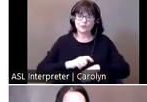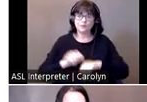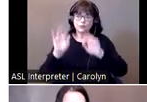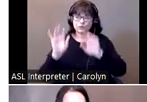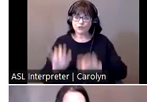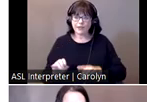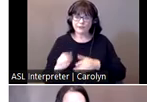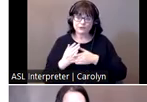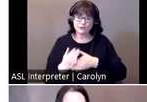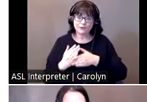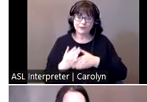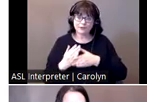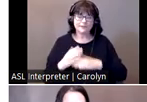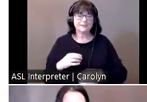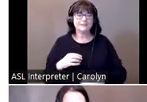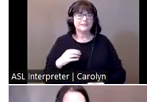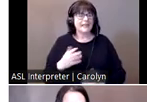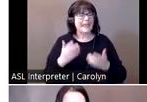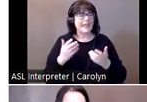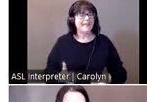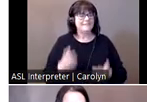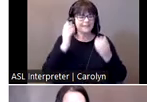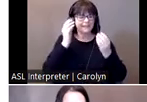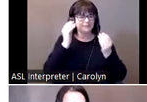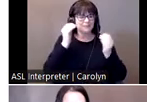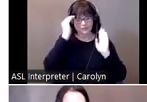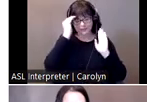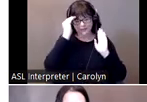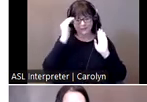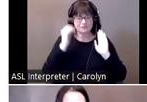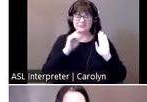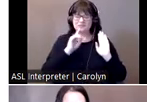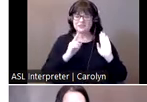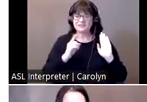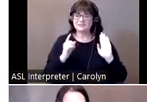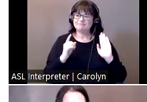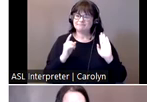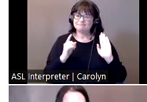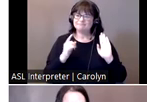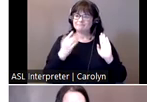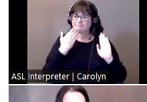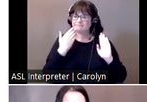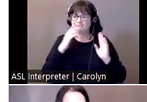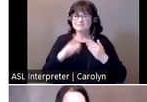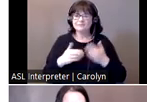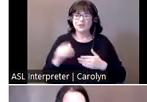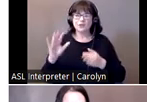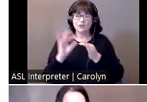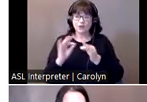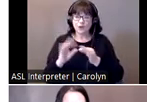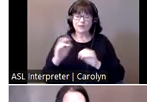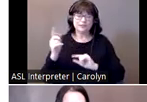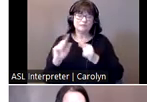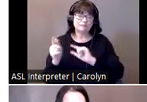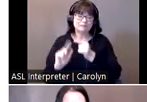it was it's kind of an information heavy session. So I'm really appreciative of the comments in the chat and the level of interaction we were able